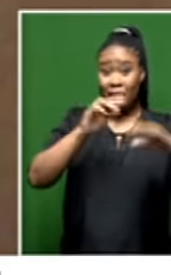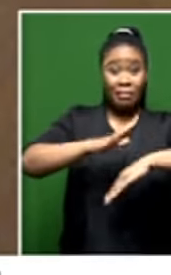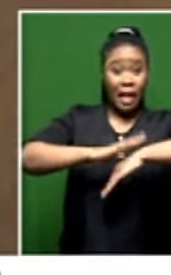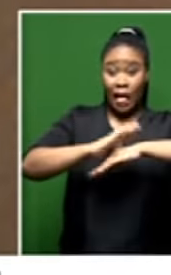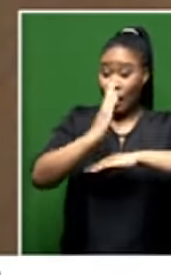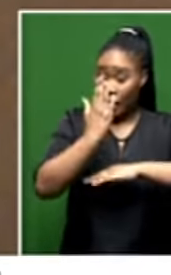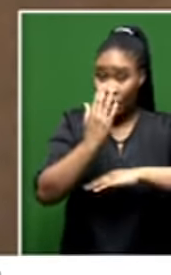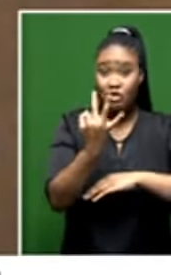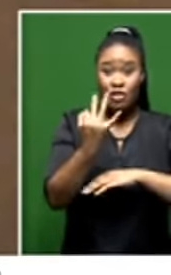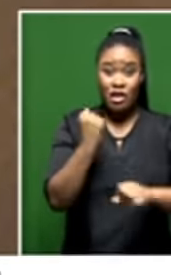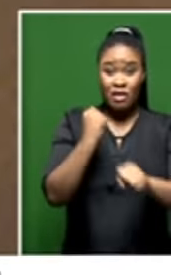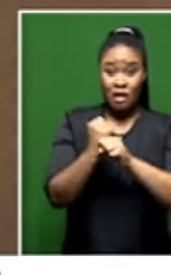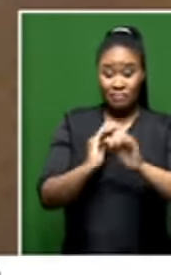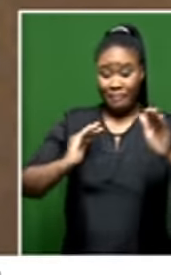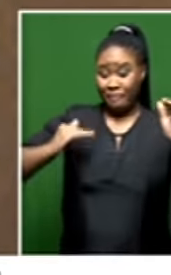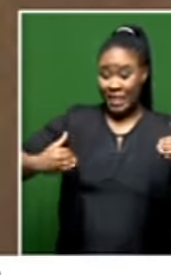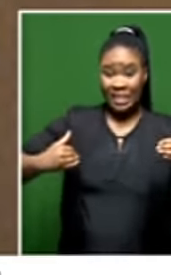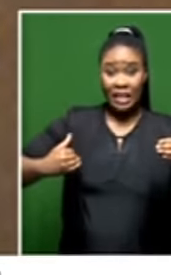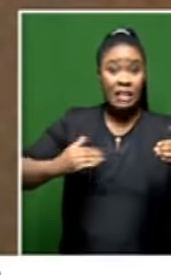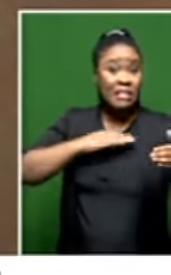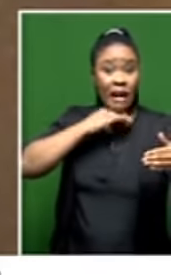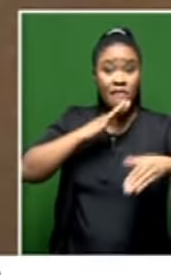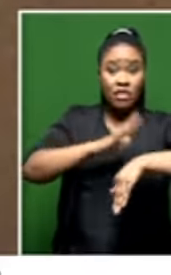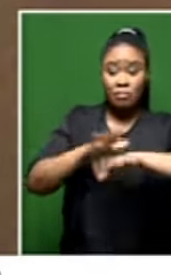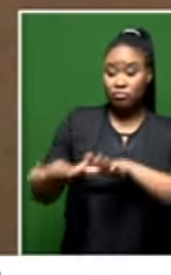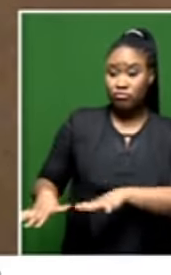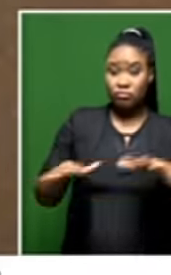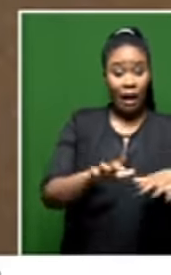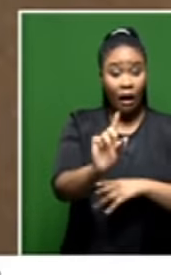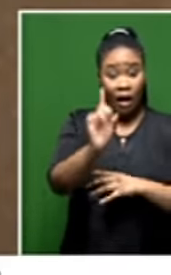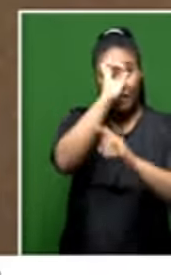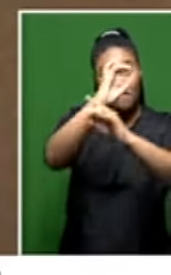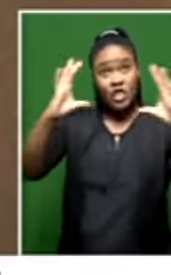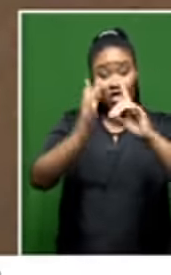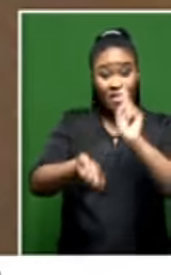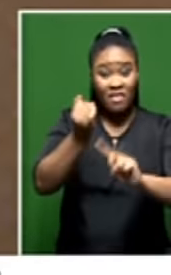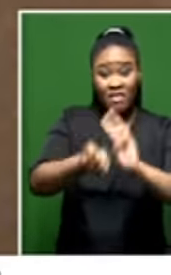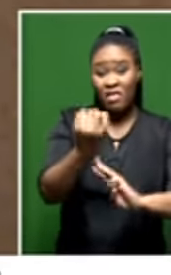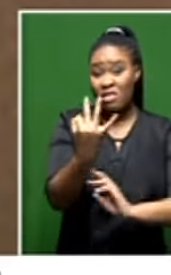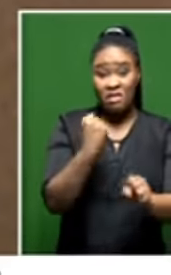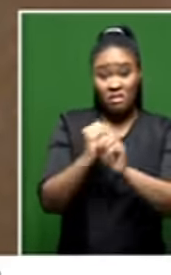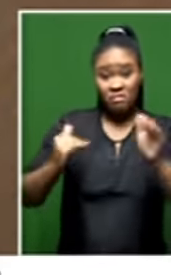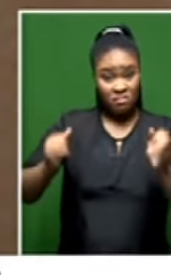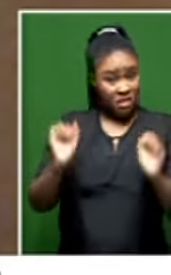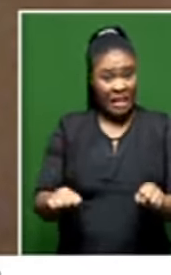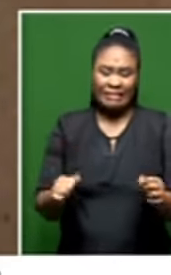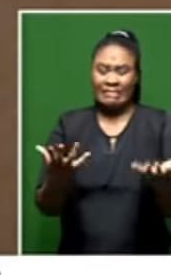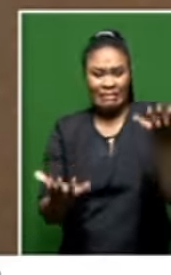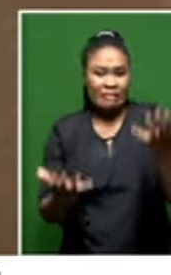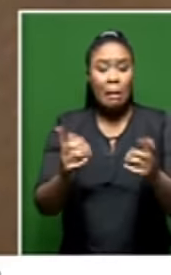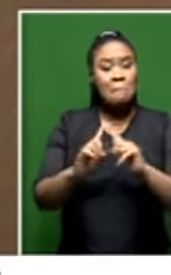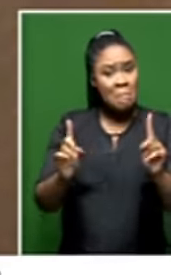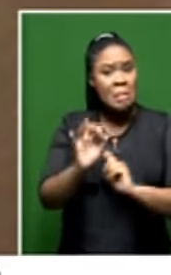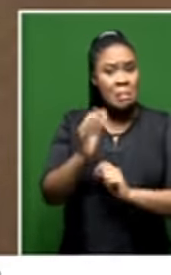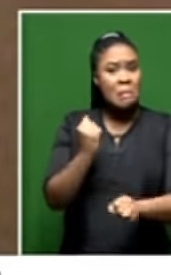time. 3 years might not be sufficient for him to implement that vision, but again, 3 years is still